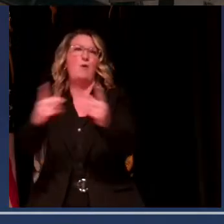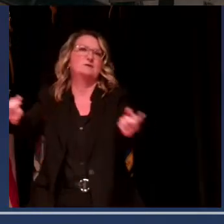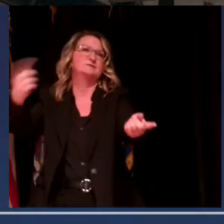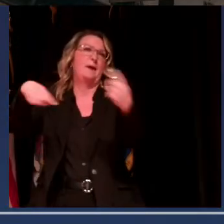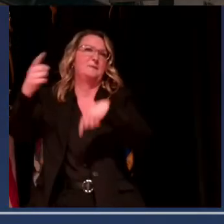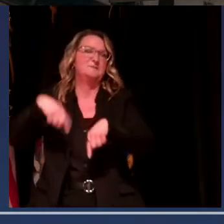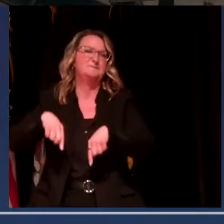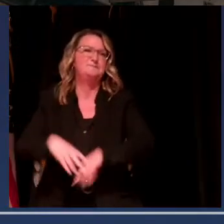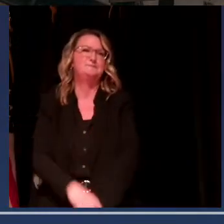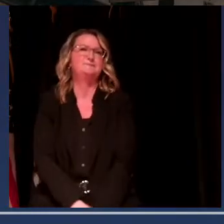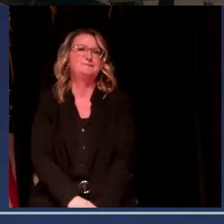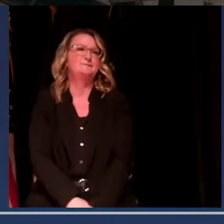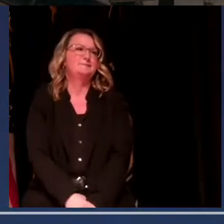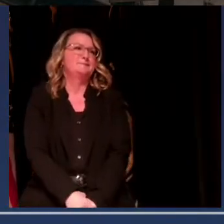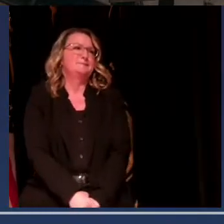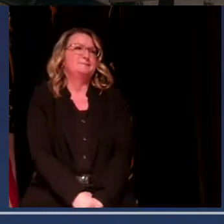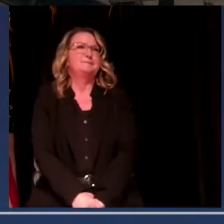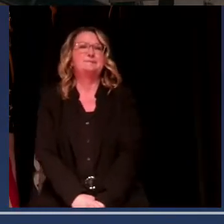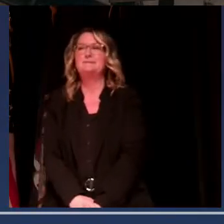way.